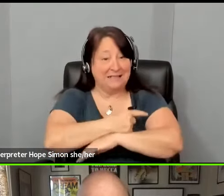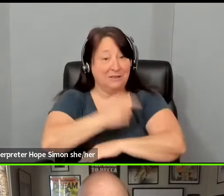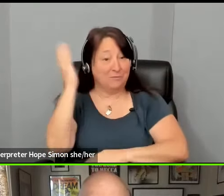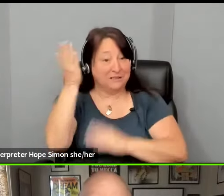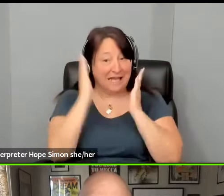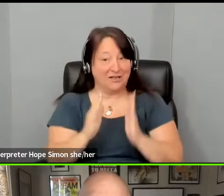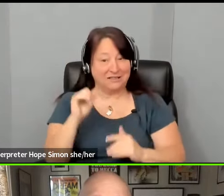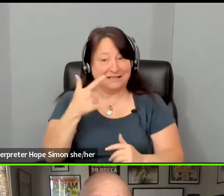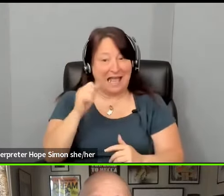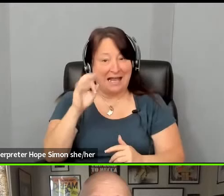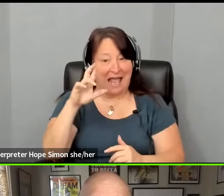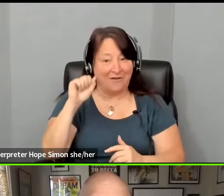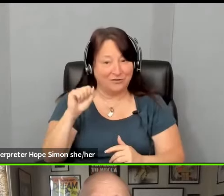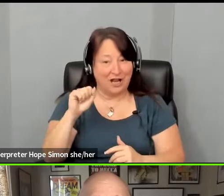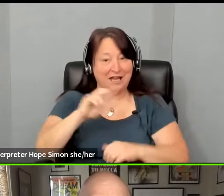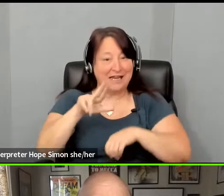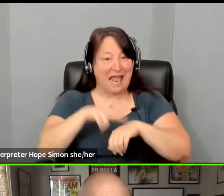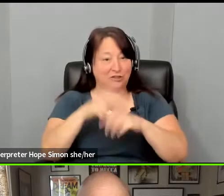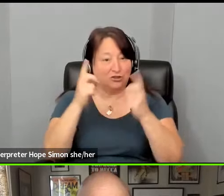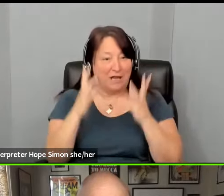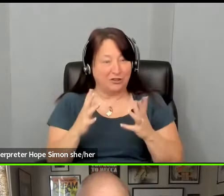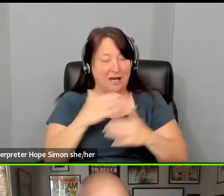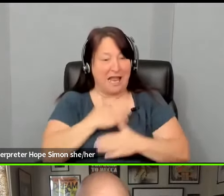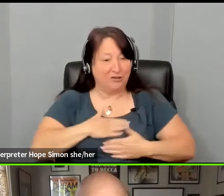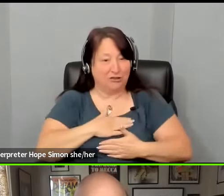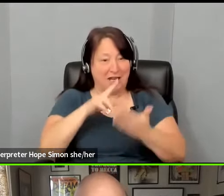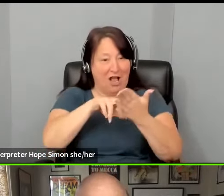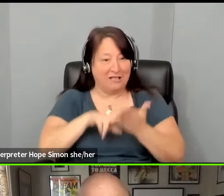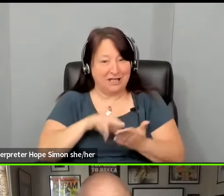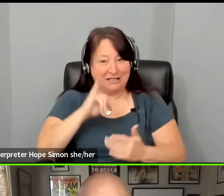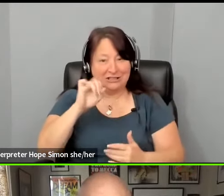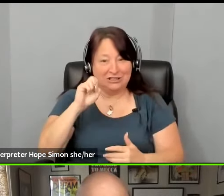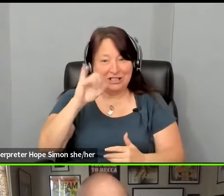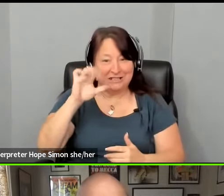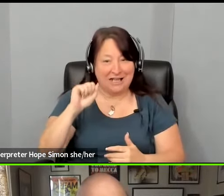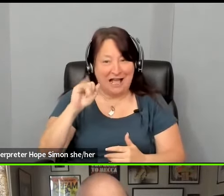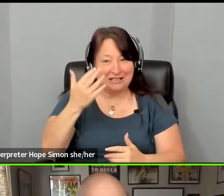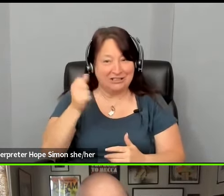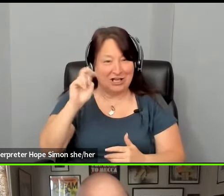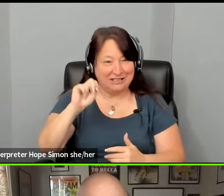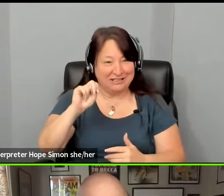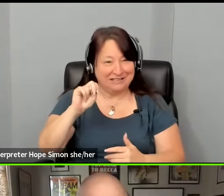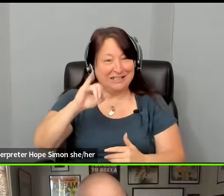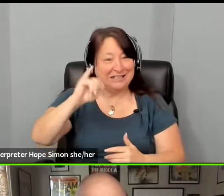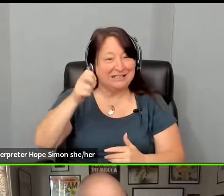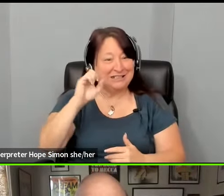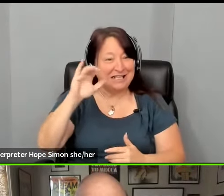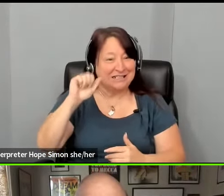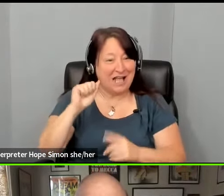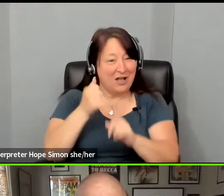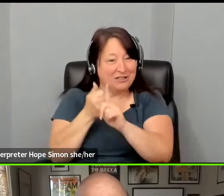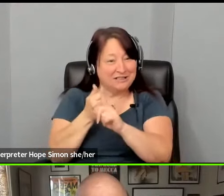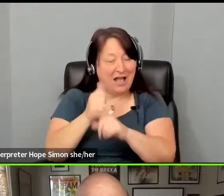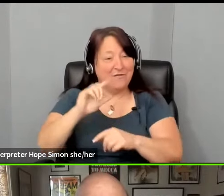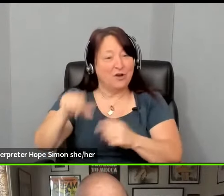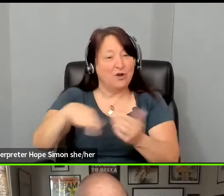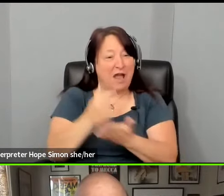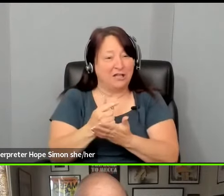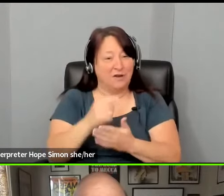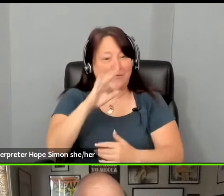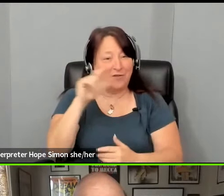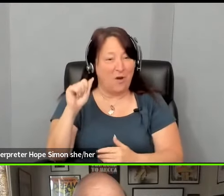National Director, Entertainment Contracts, Jessica Johnson. Jessica is a graduate of Florida Gulf Coast